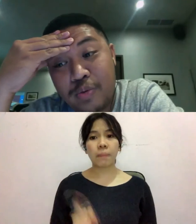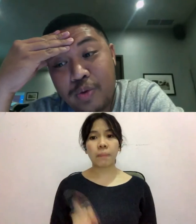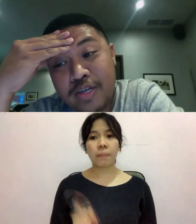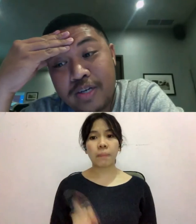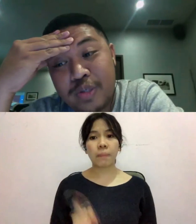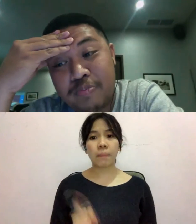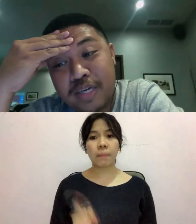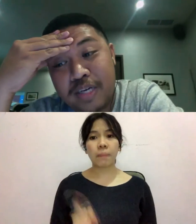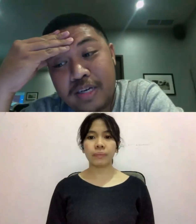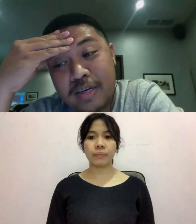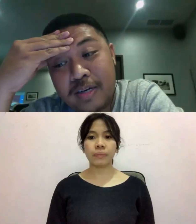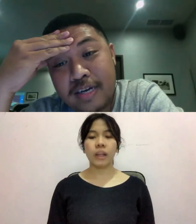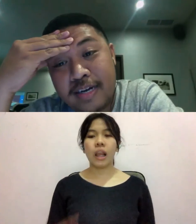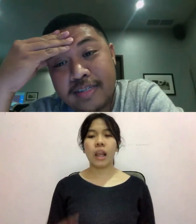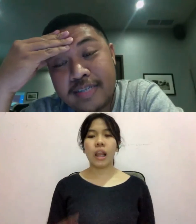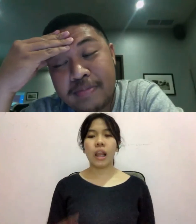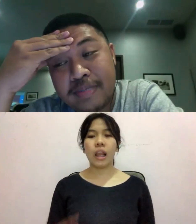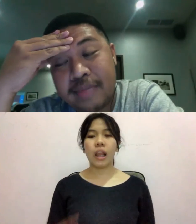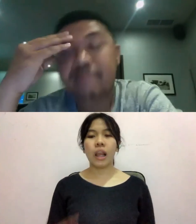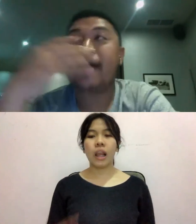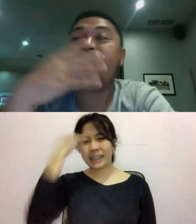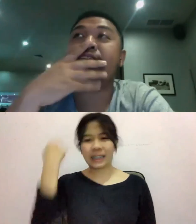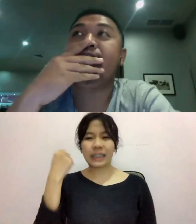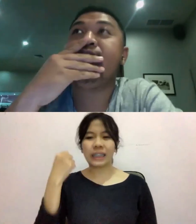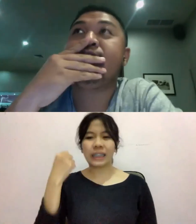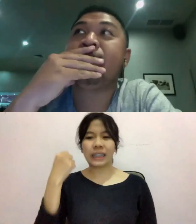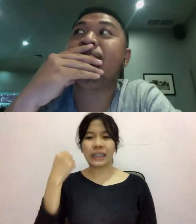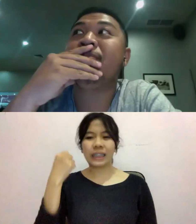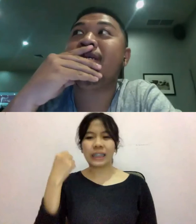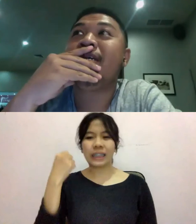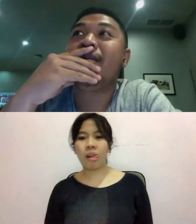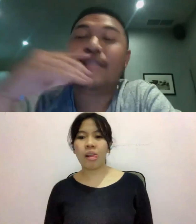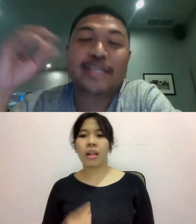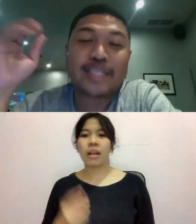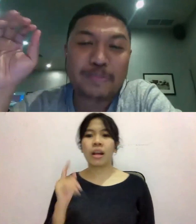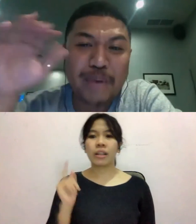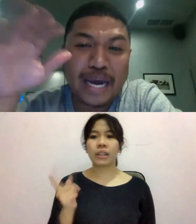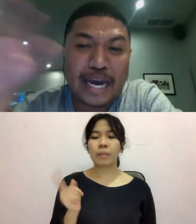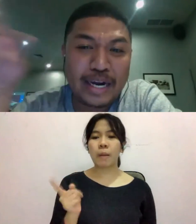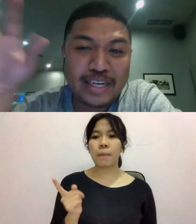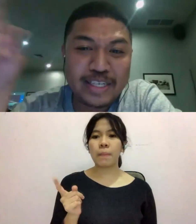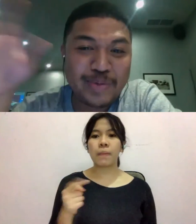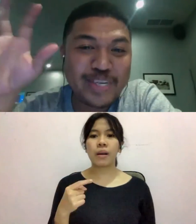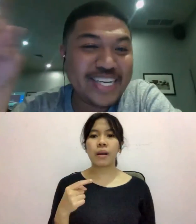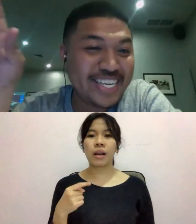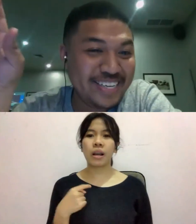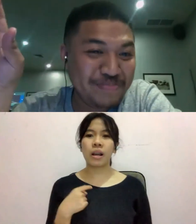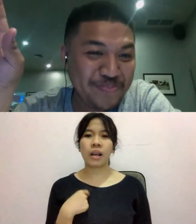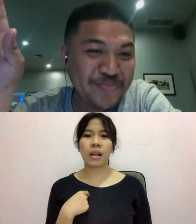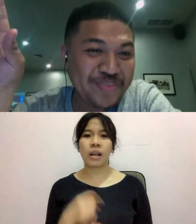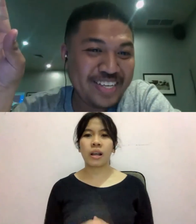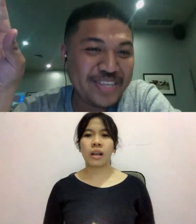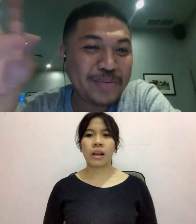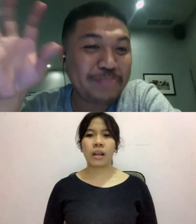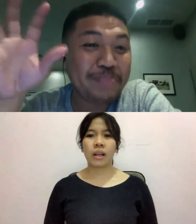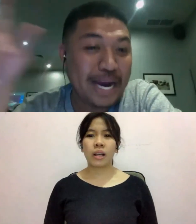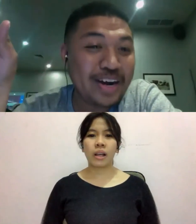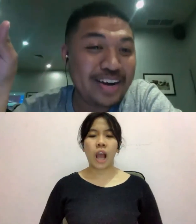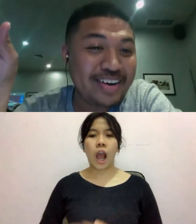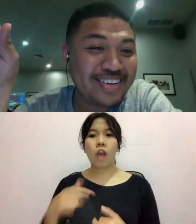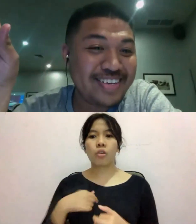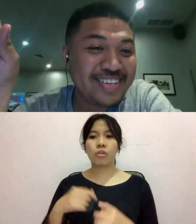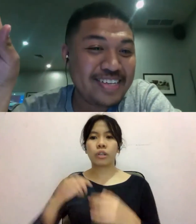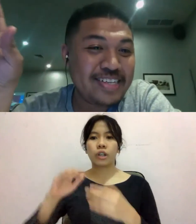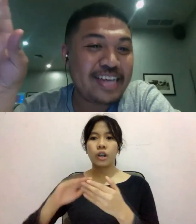desperately wanted to be accepted by this bear community, you know,